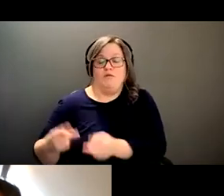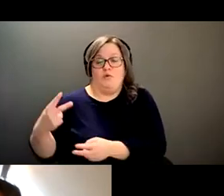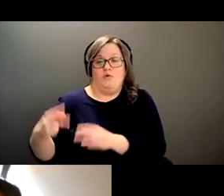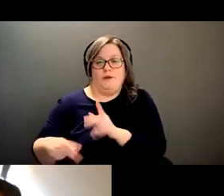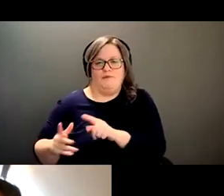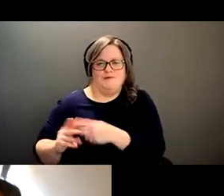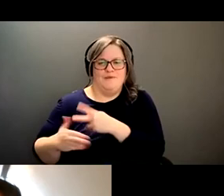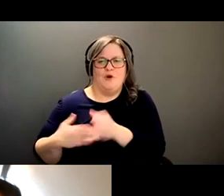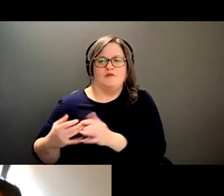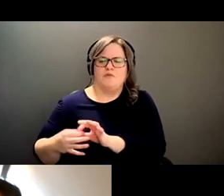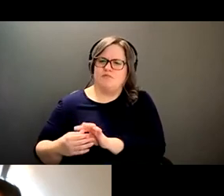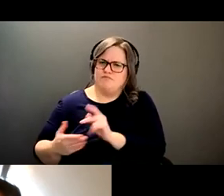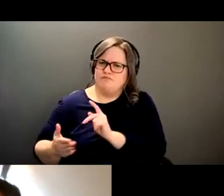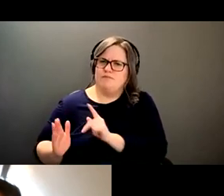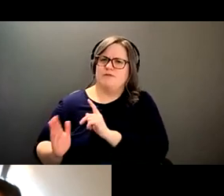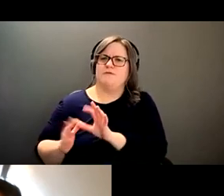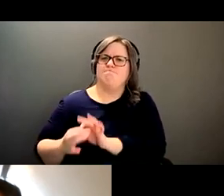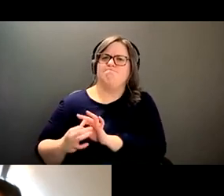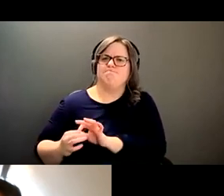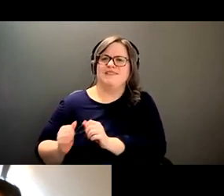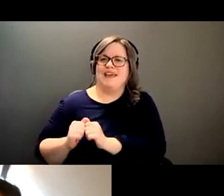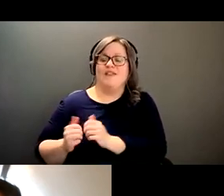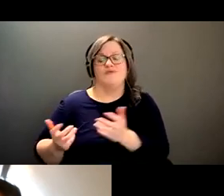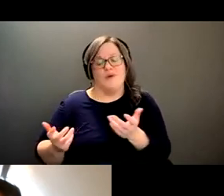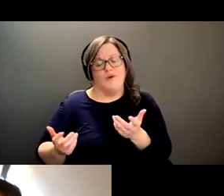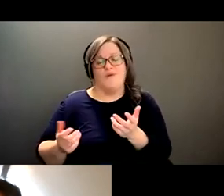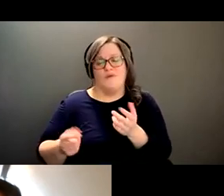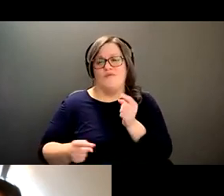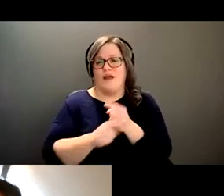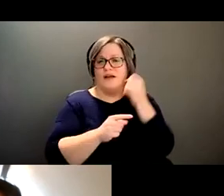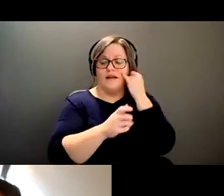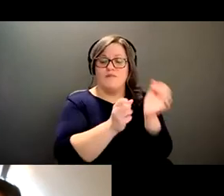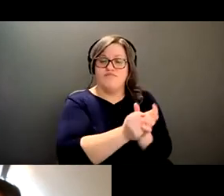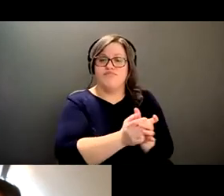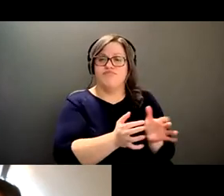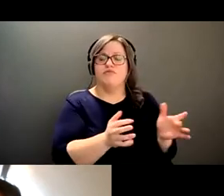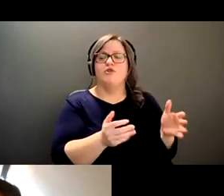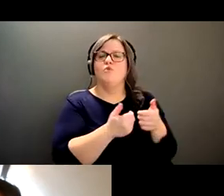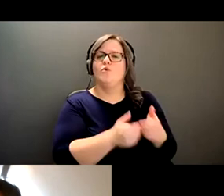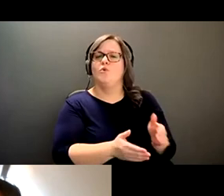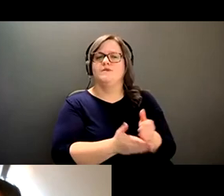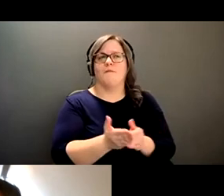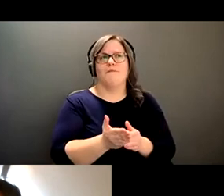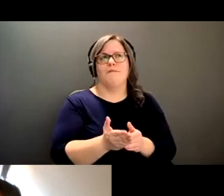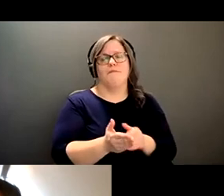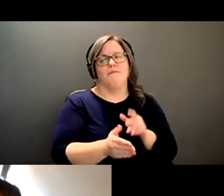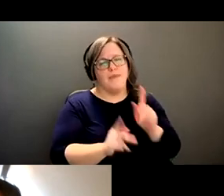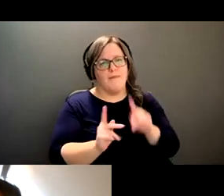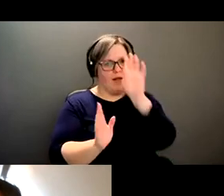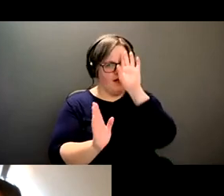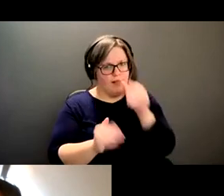project together. So I think, yeah, you kind of lose a bit of that, the people-centered